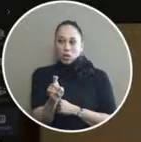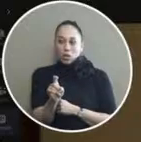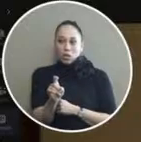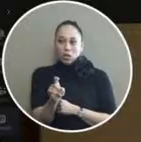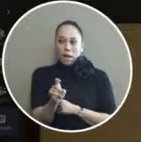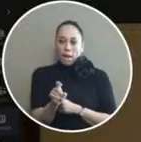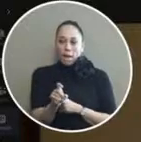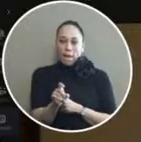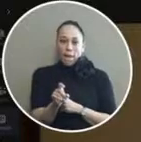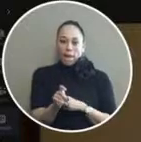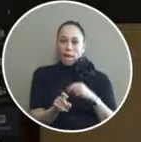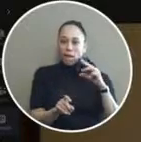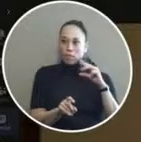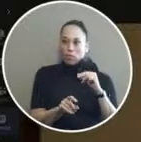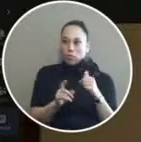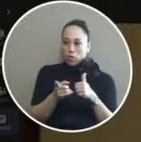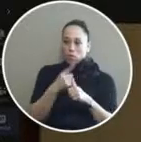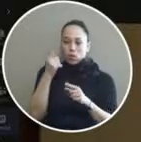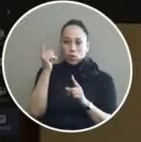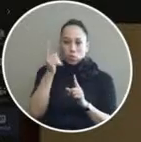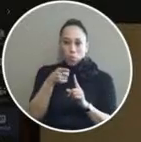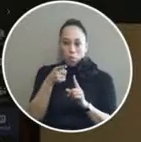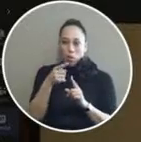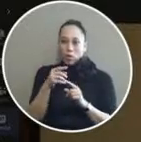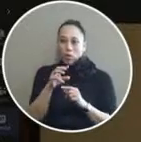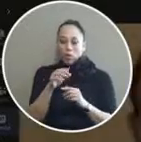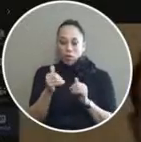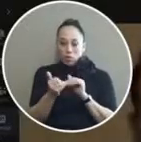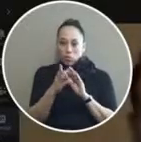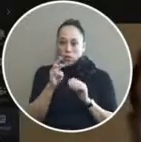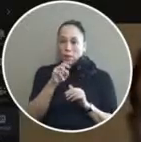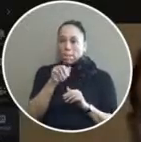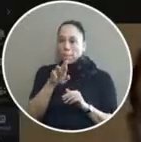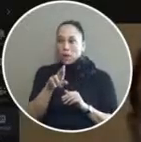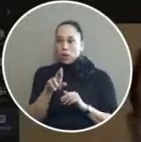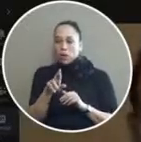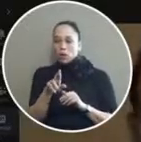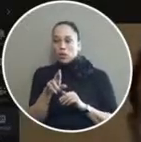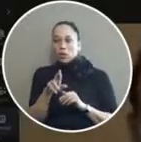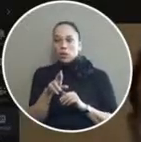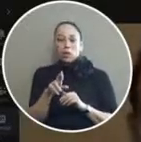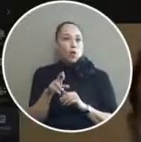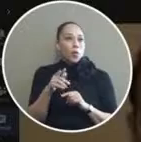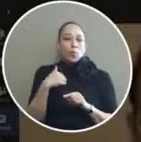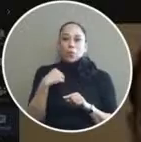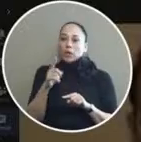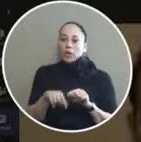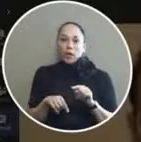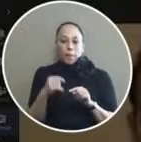openings? So the first point that you addressed to the mayor that really you could have addressed me, because